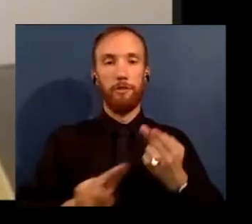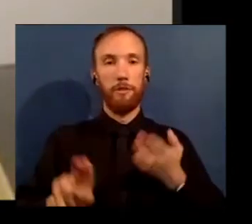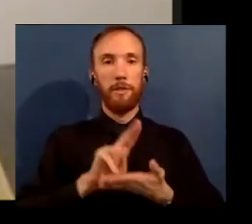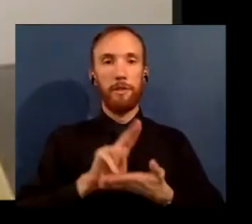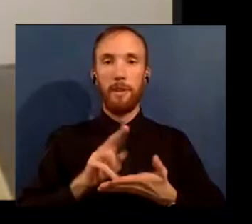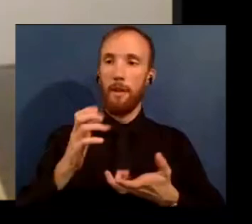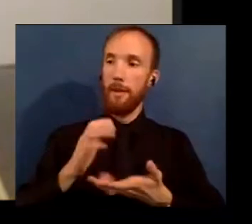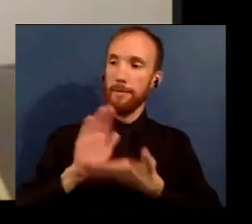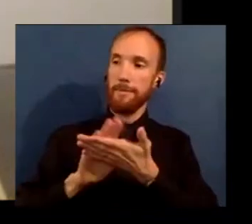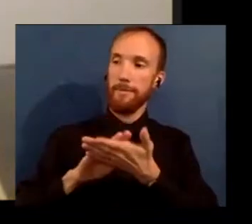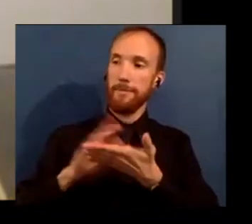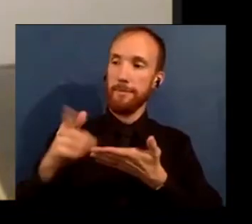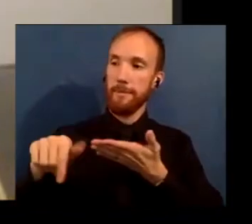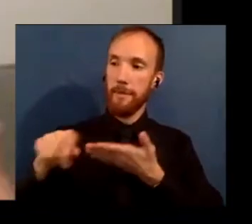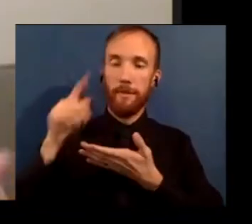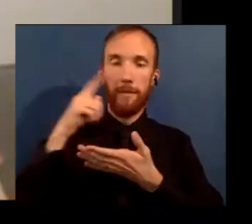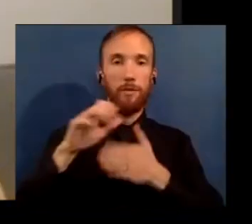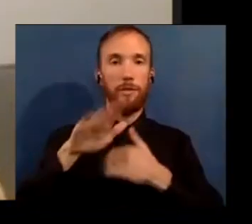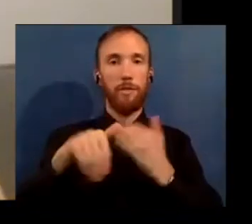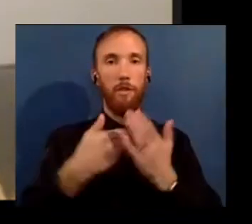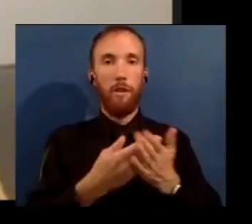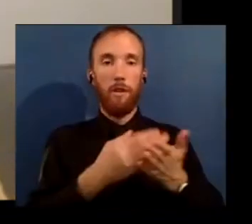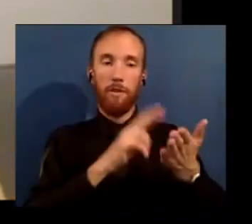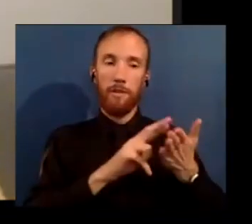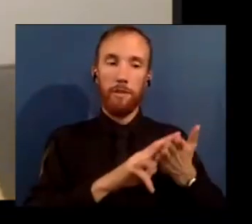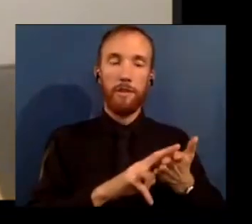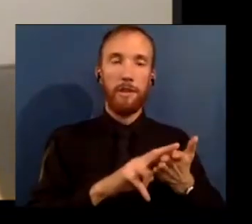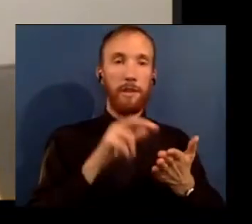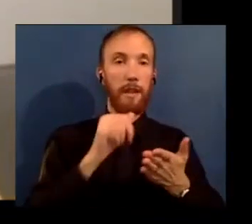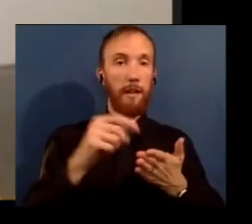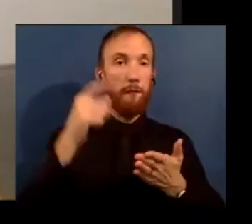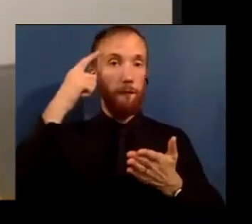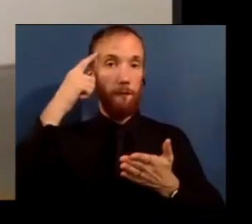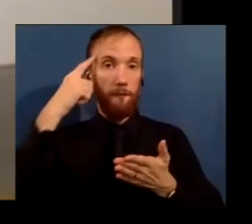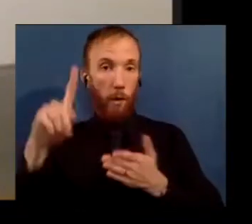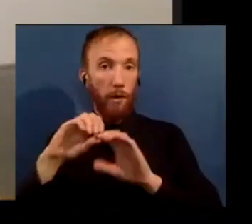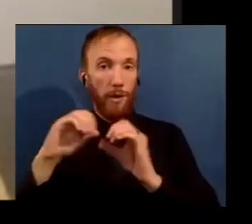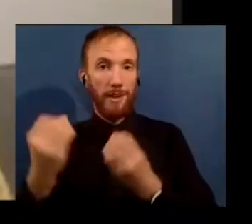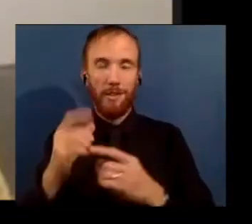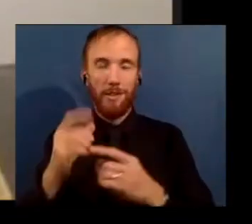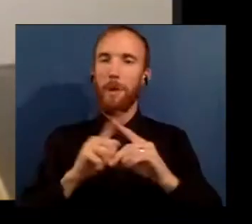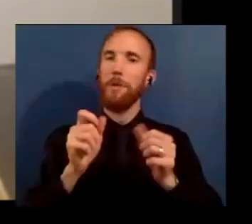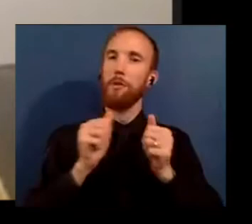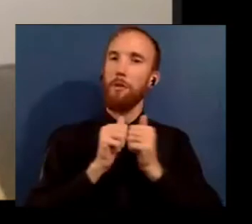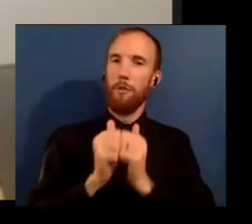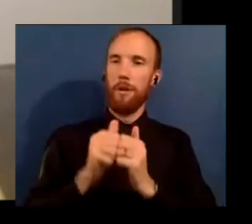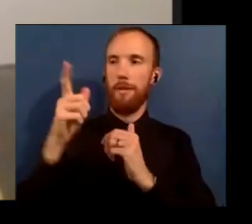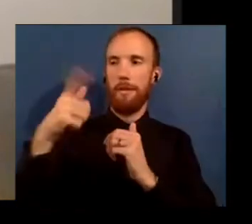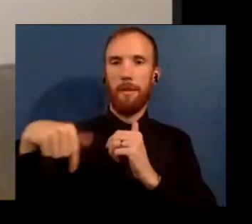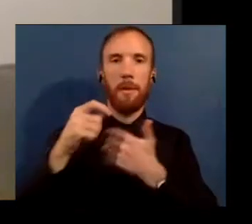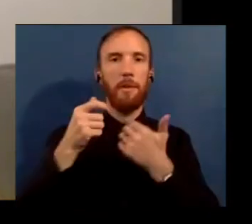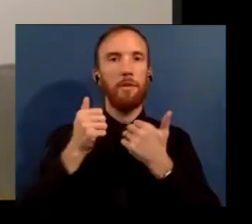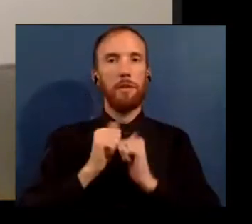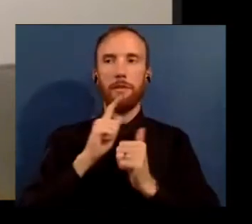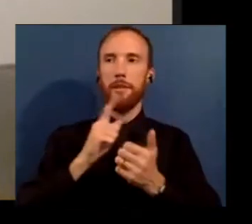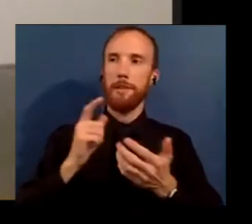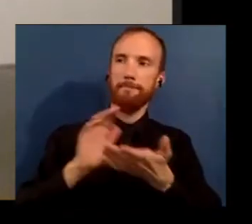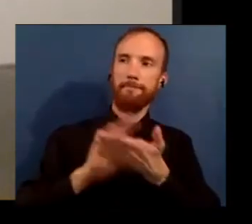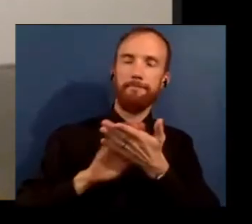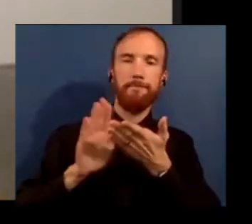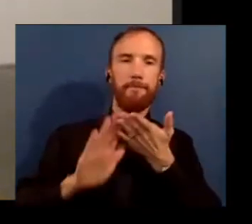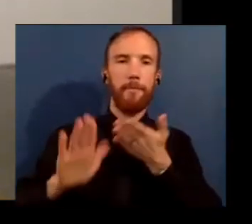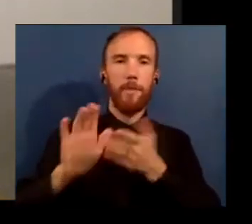for, but with community organizations to try to do that amplifying work. And so I was just very inspired to hear about the work